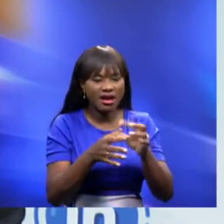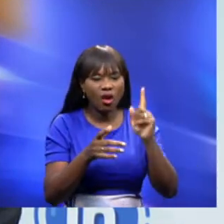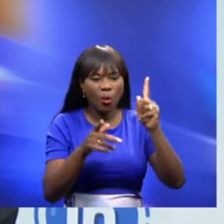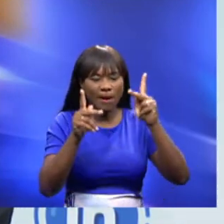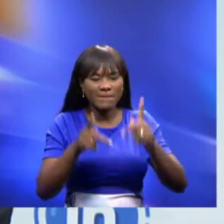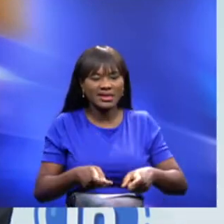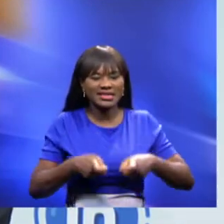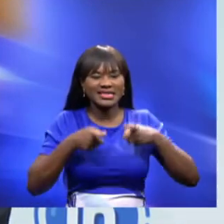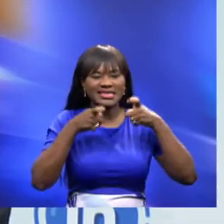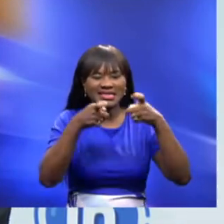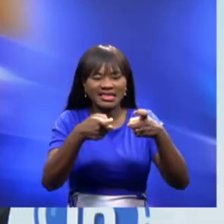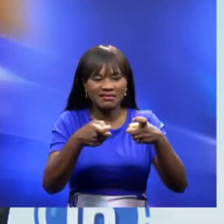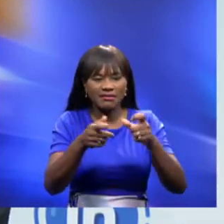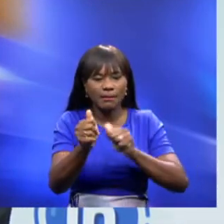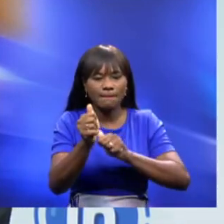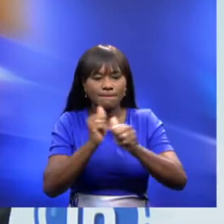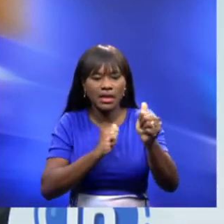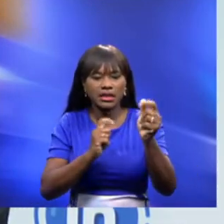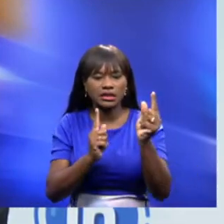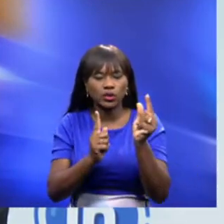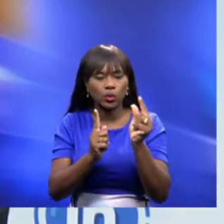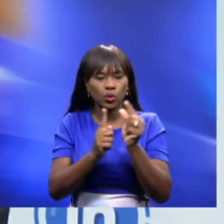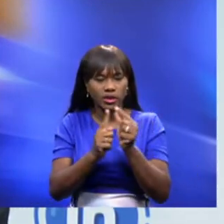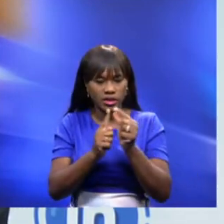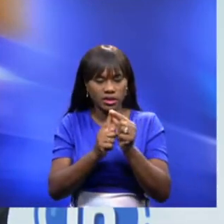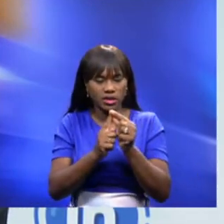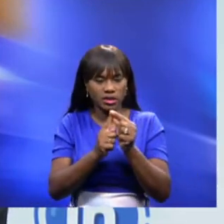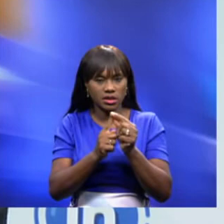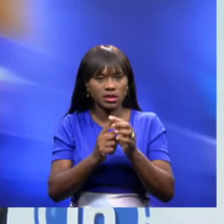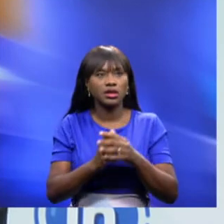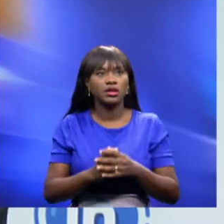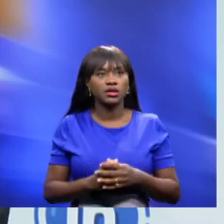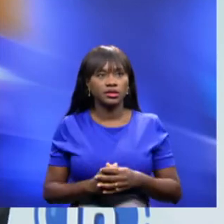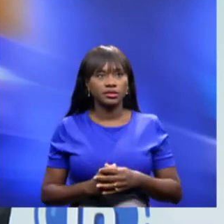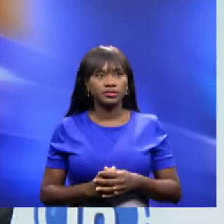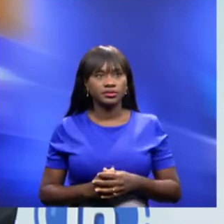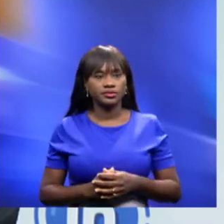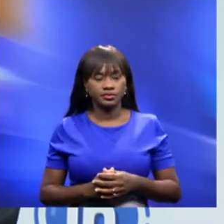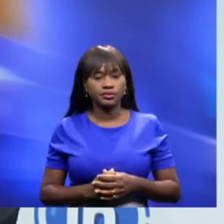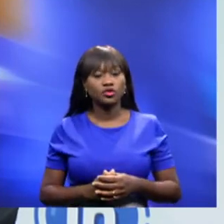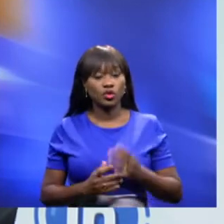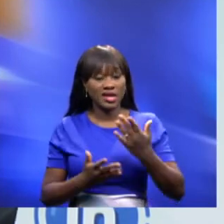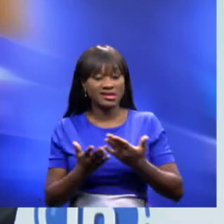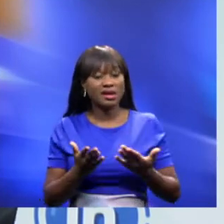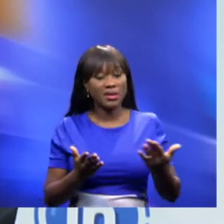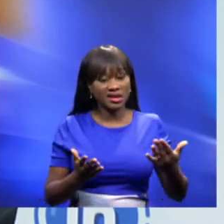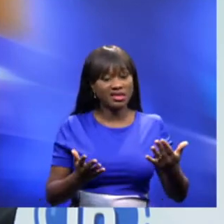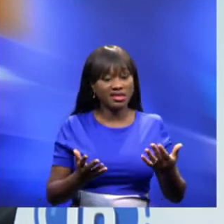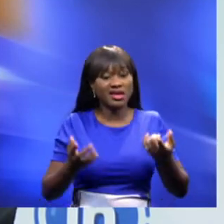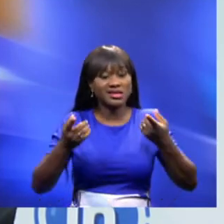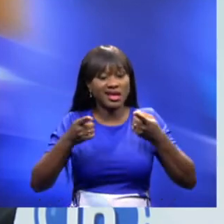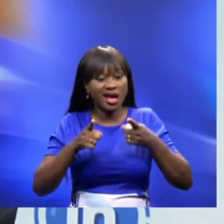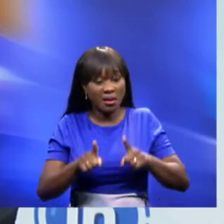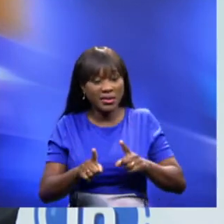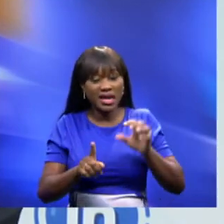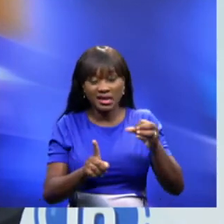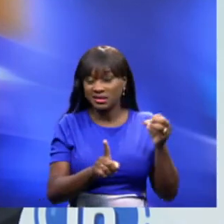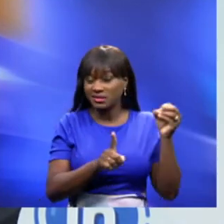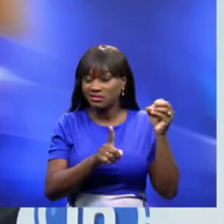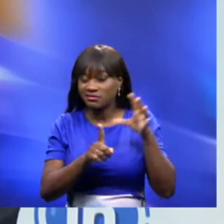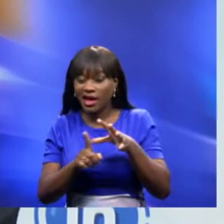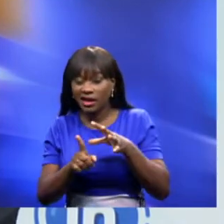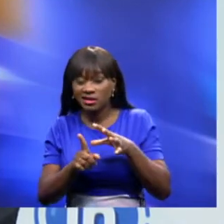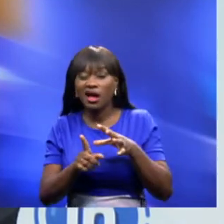information. So these are some of the items that are circulating that could affect us as a society. And I